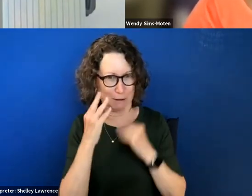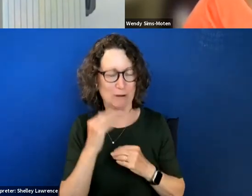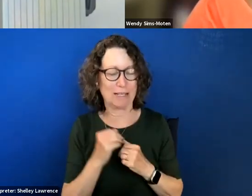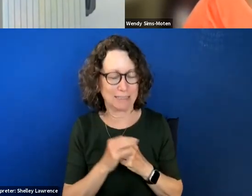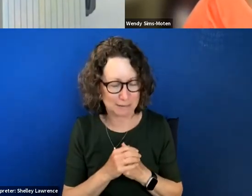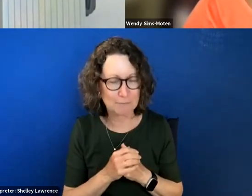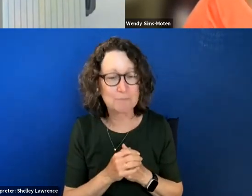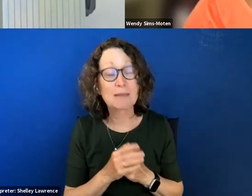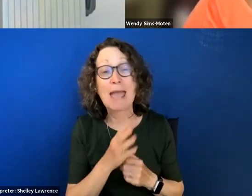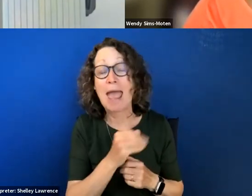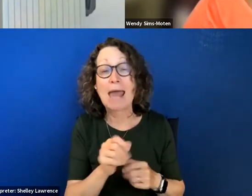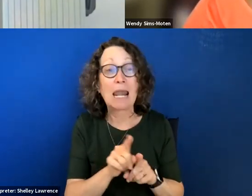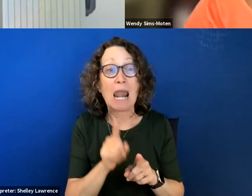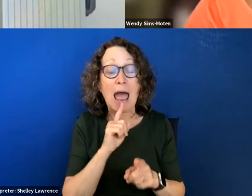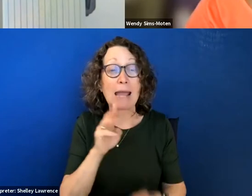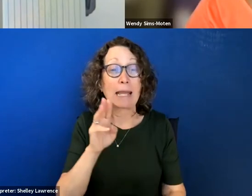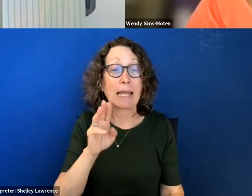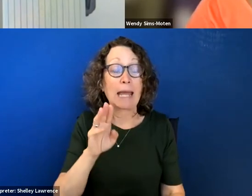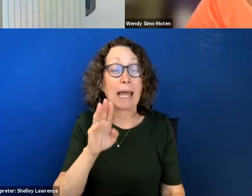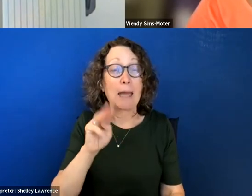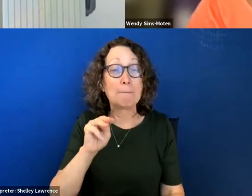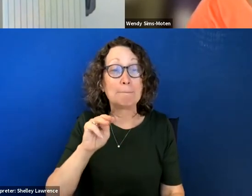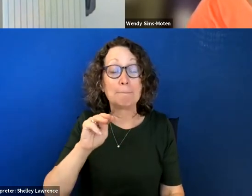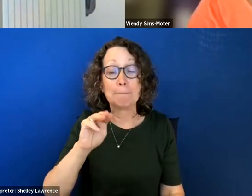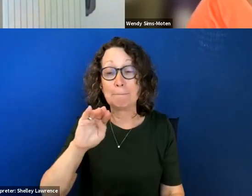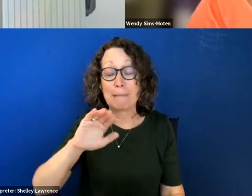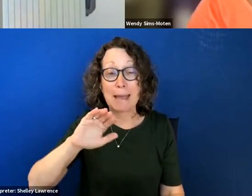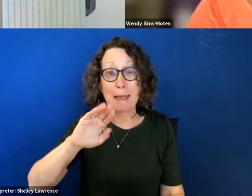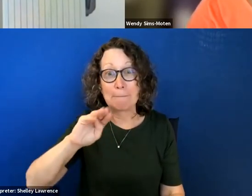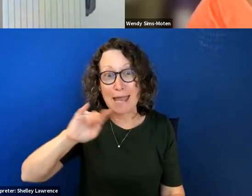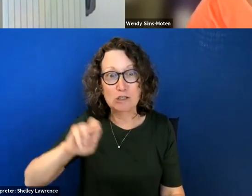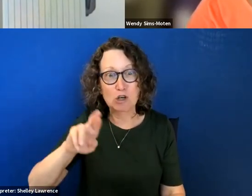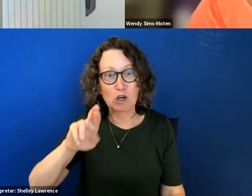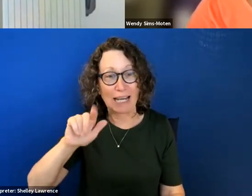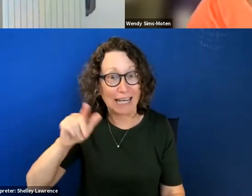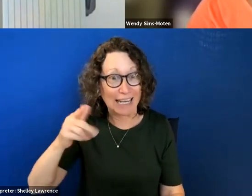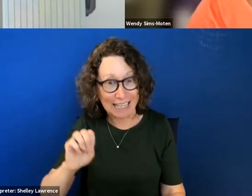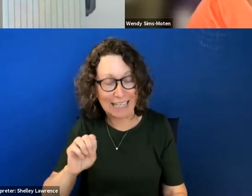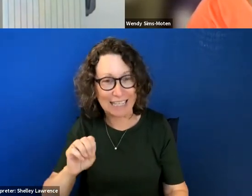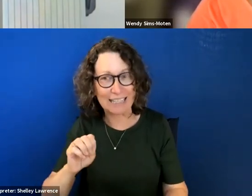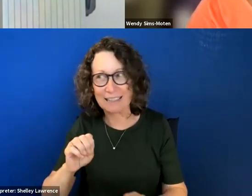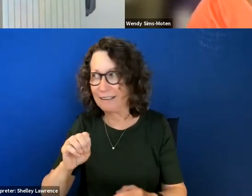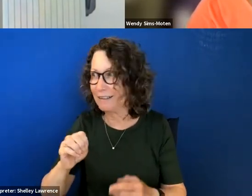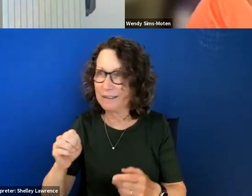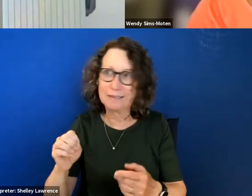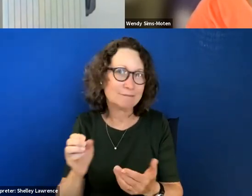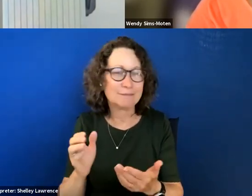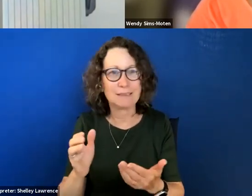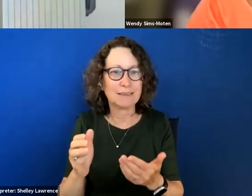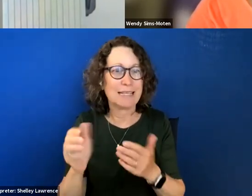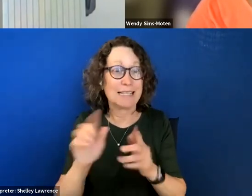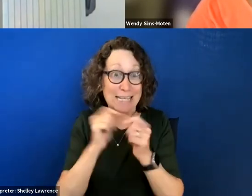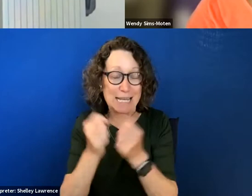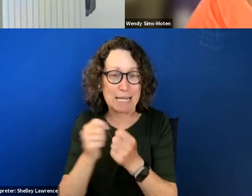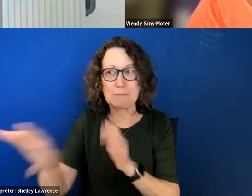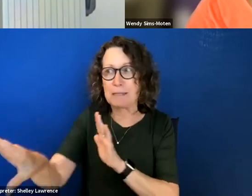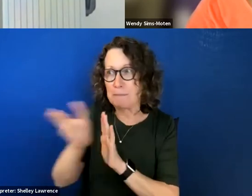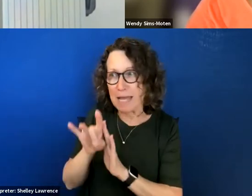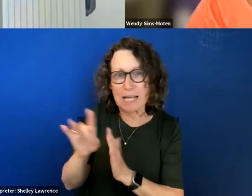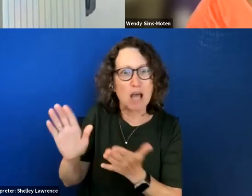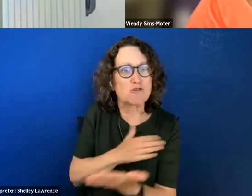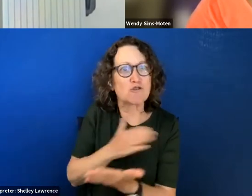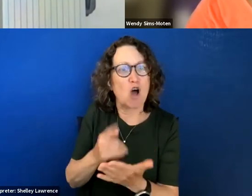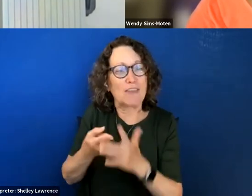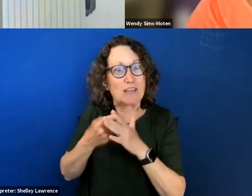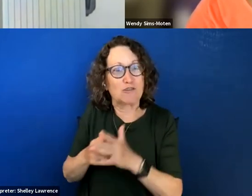And just like the Major League Baseball players each choose a song to walk onto the field to, I challenged everyone to think about what